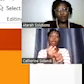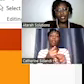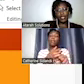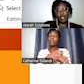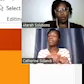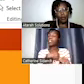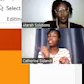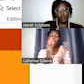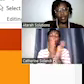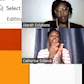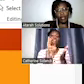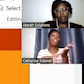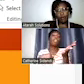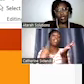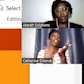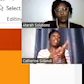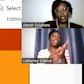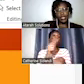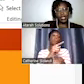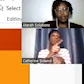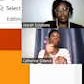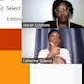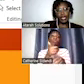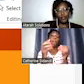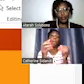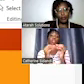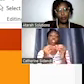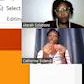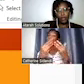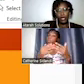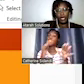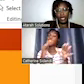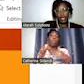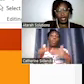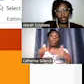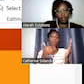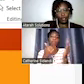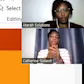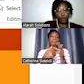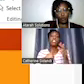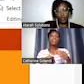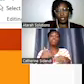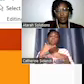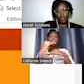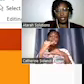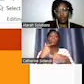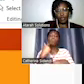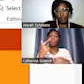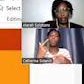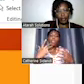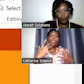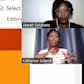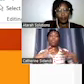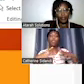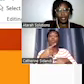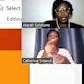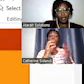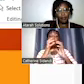a Zoom meeting open to everyone, which has a limit of 100 people. I guess, Frank, you'll communicate when that will